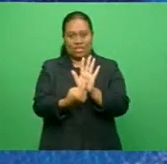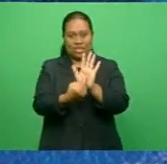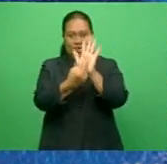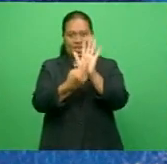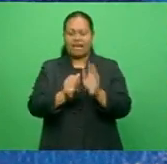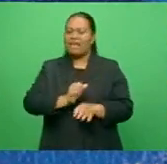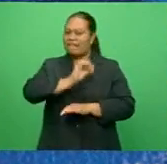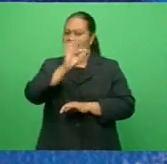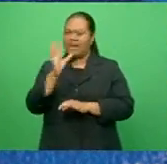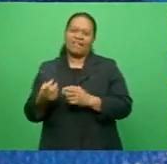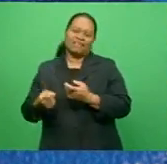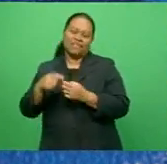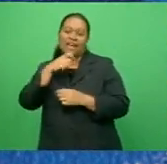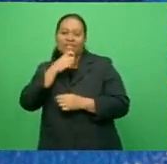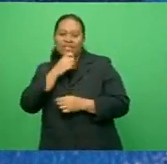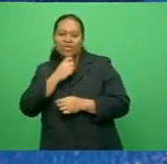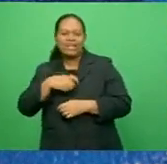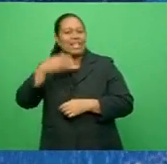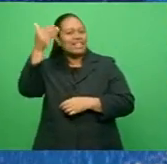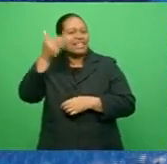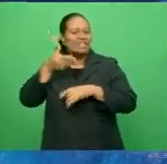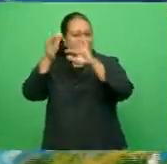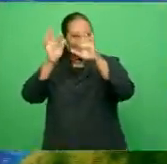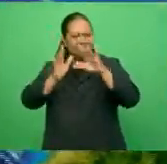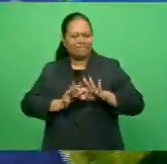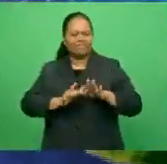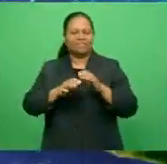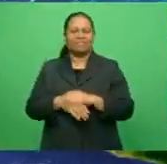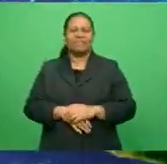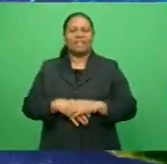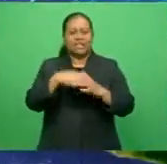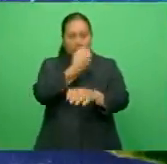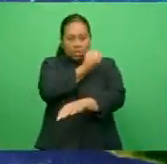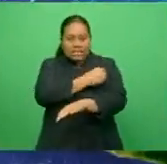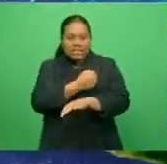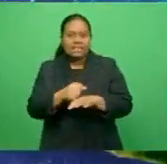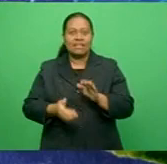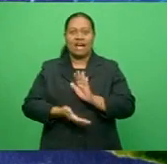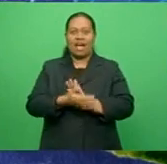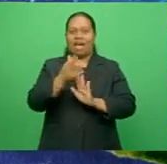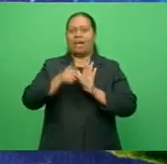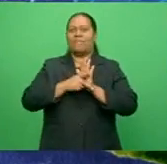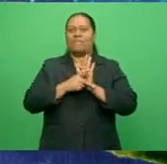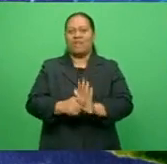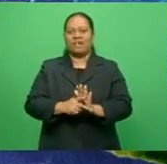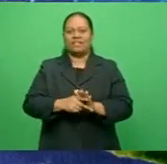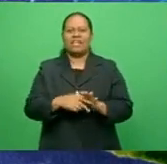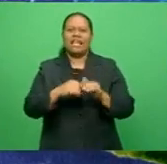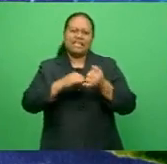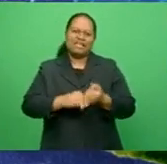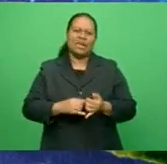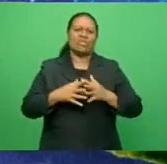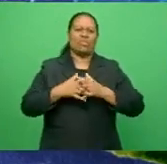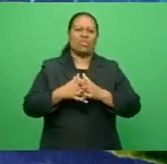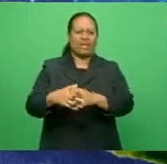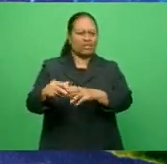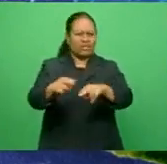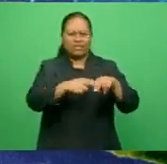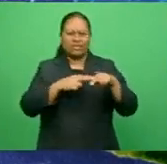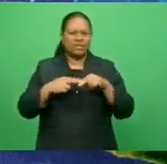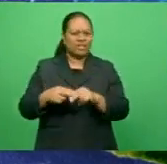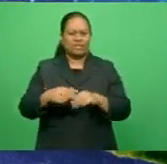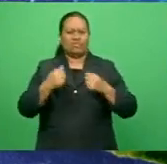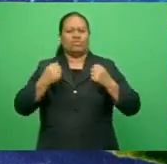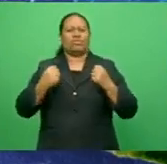fine apart from afternoon and evening showers. At sea, a high-pressure system to the southwest of Fiji directs a fresh to strong